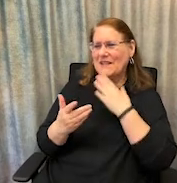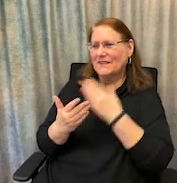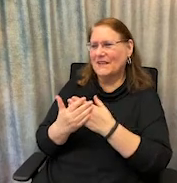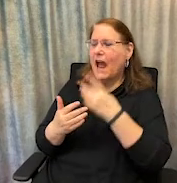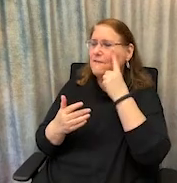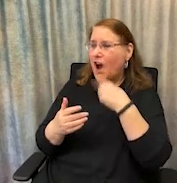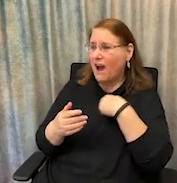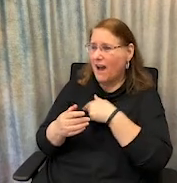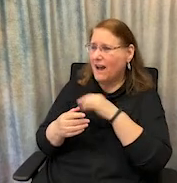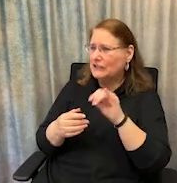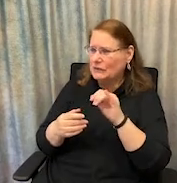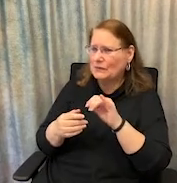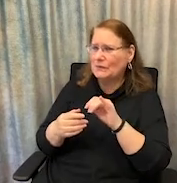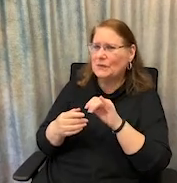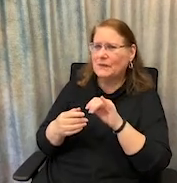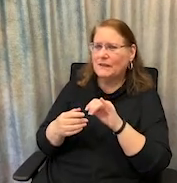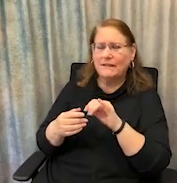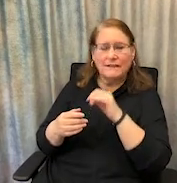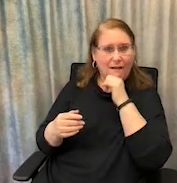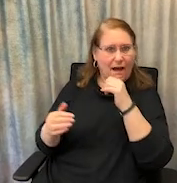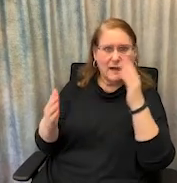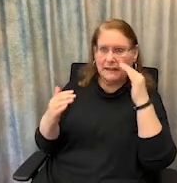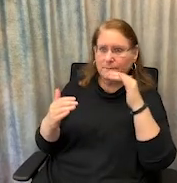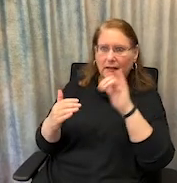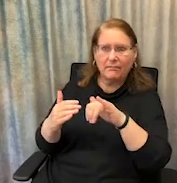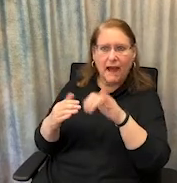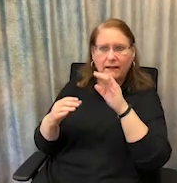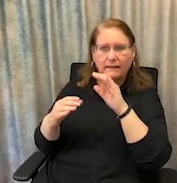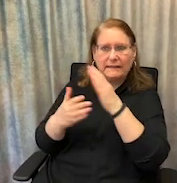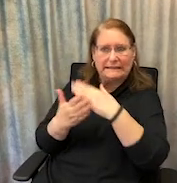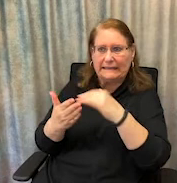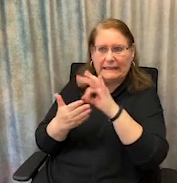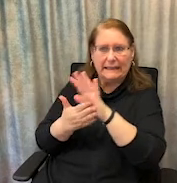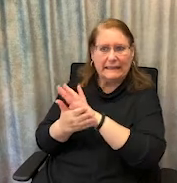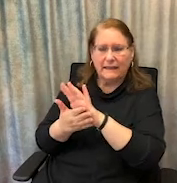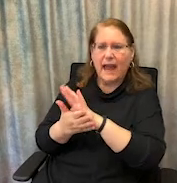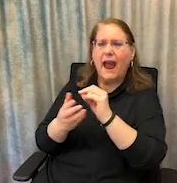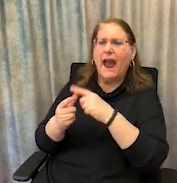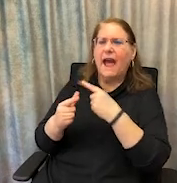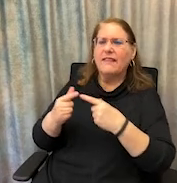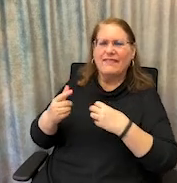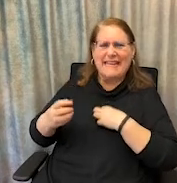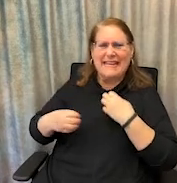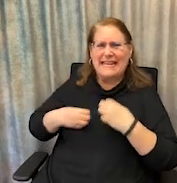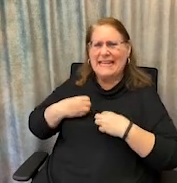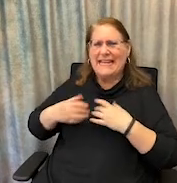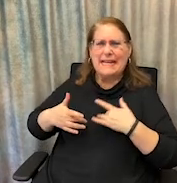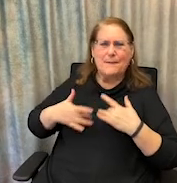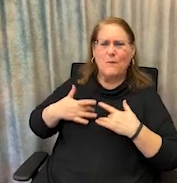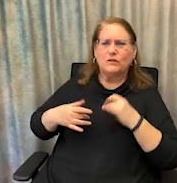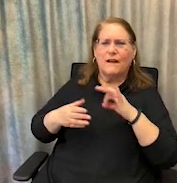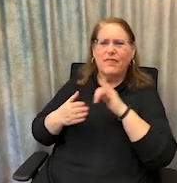That's good. And for us too, it's a you know, unexpected scene in a way. So yes. And then the emotions of